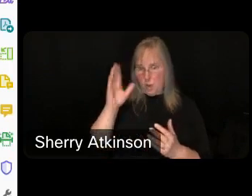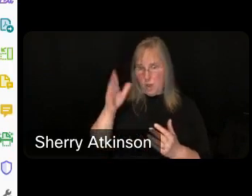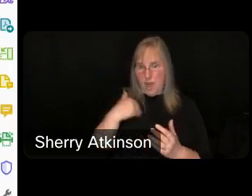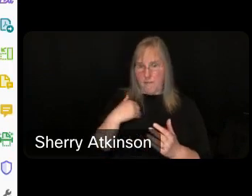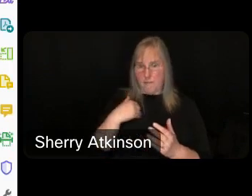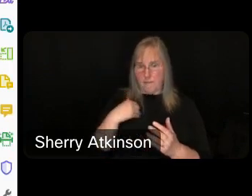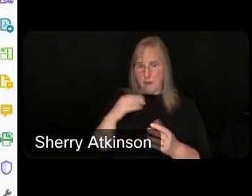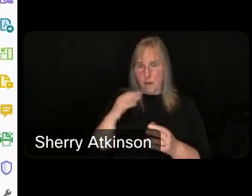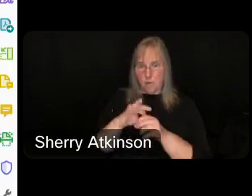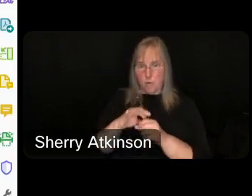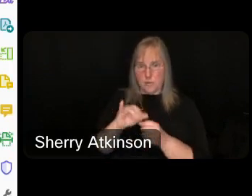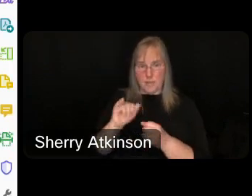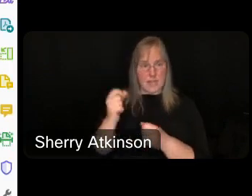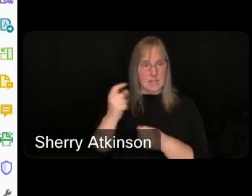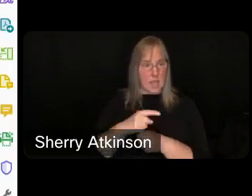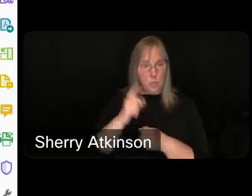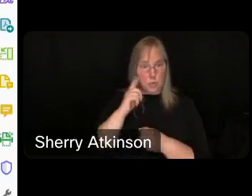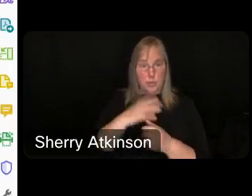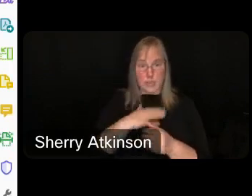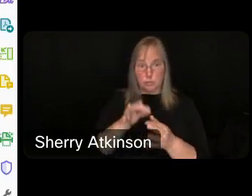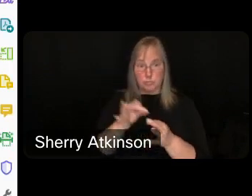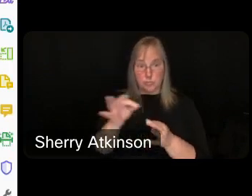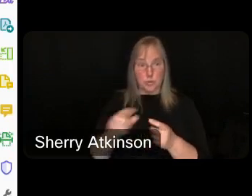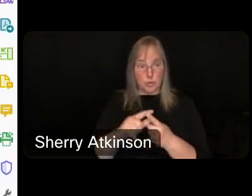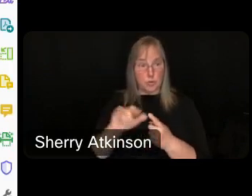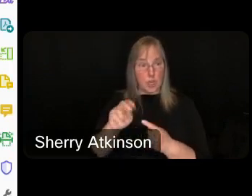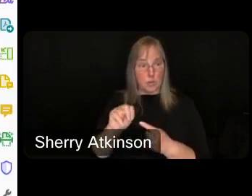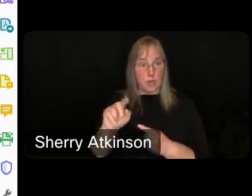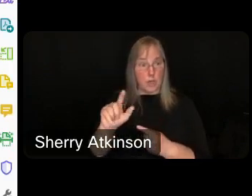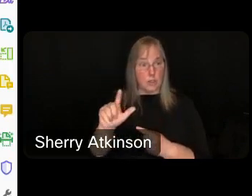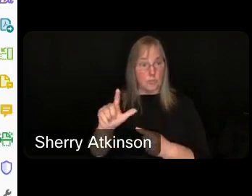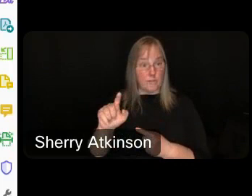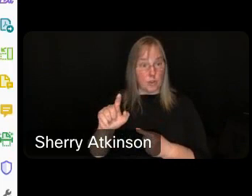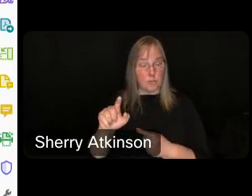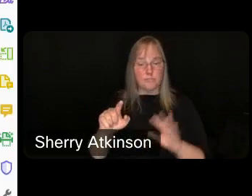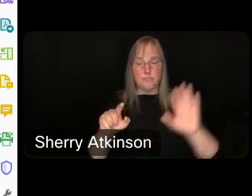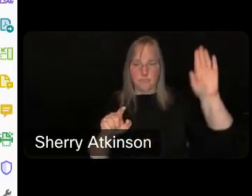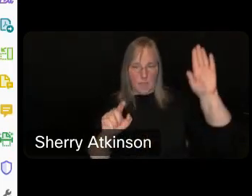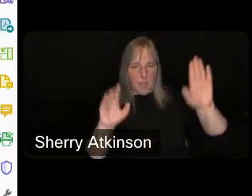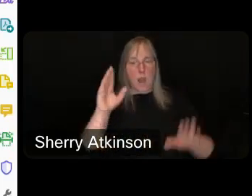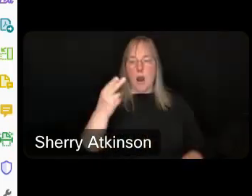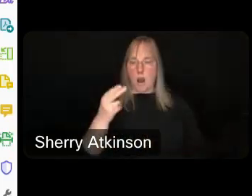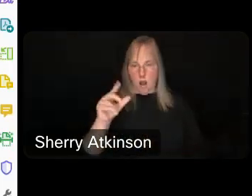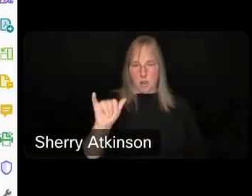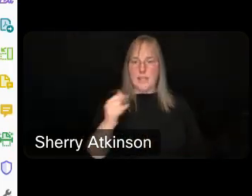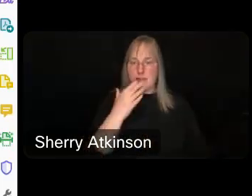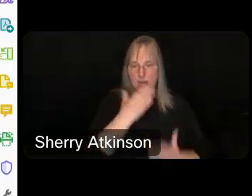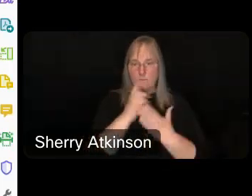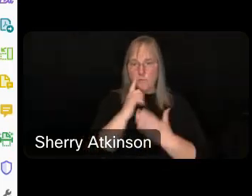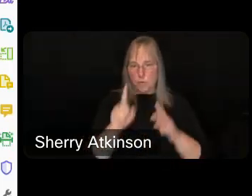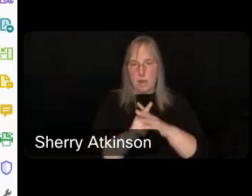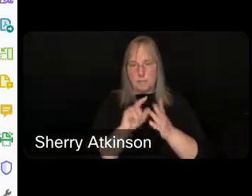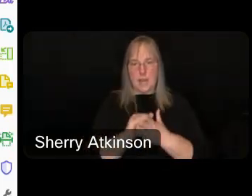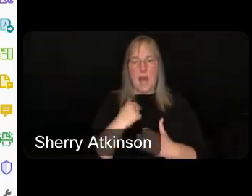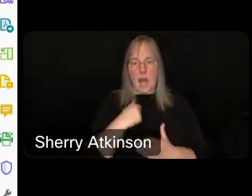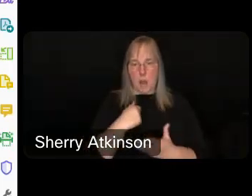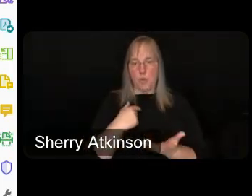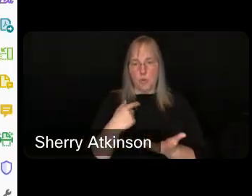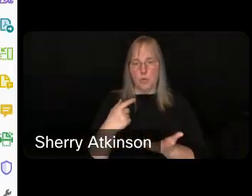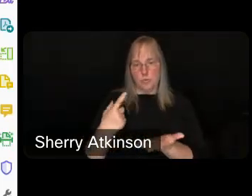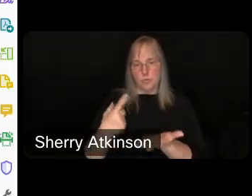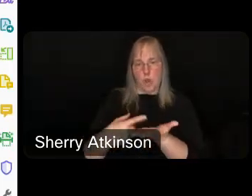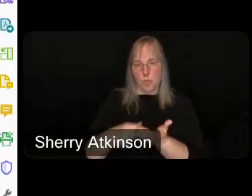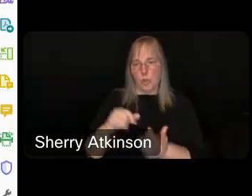January 24th? I can make that arrangement. Holly, thanks for bringing that up. I'll talk to Yusuf and get back to you this